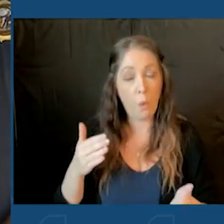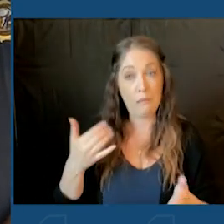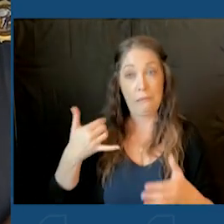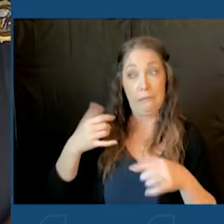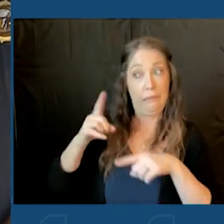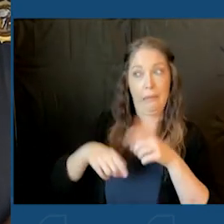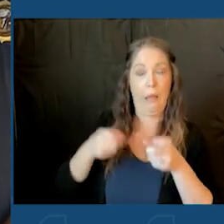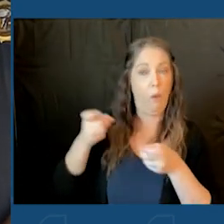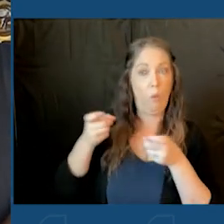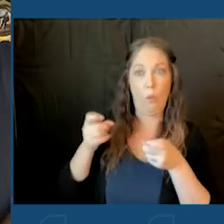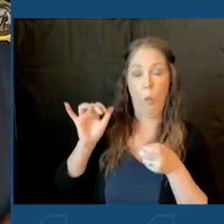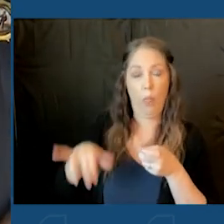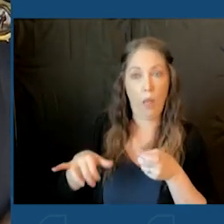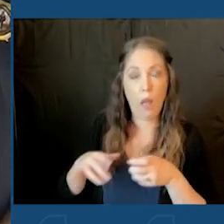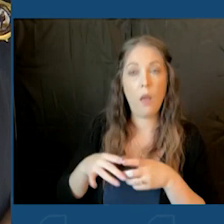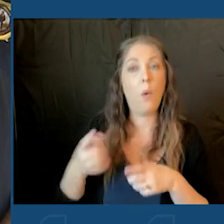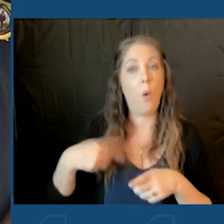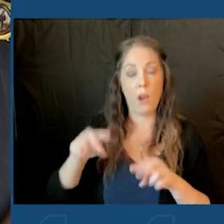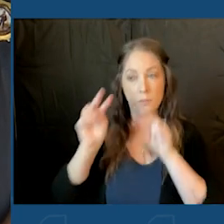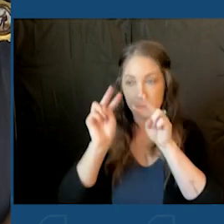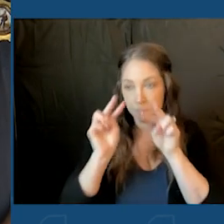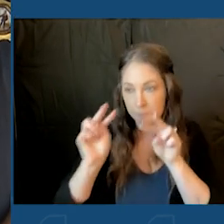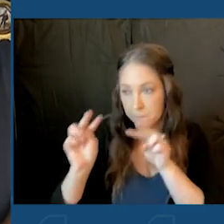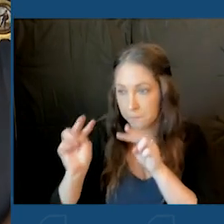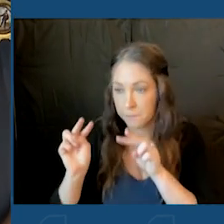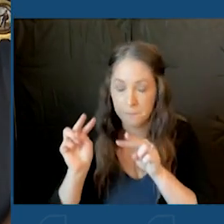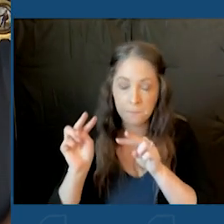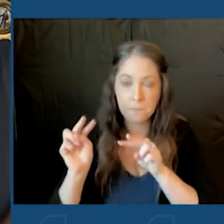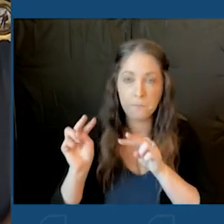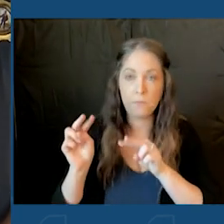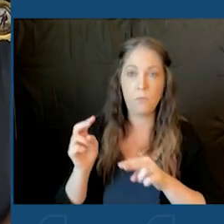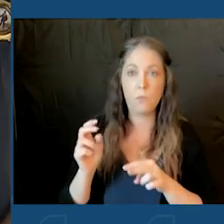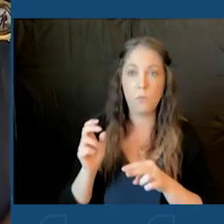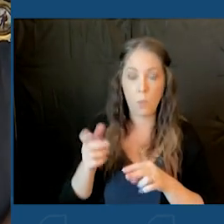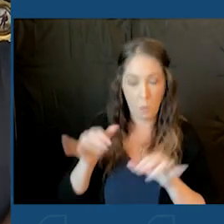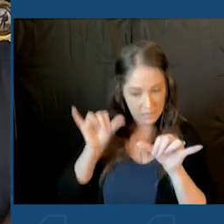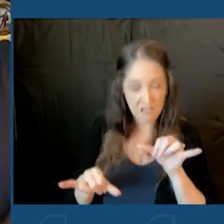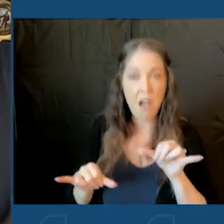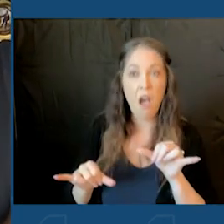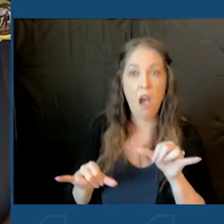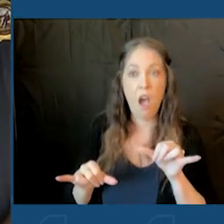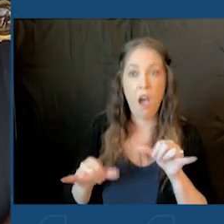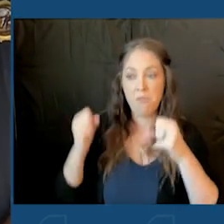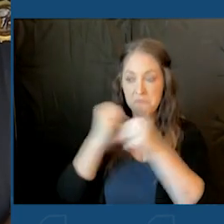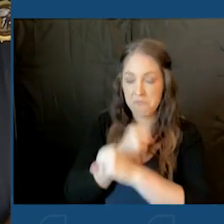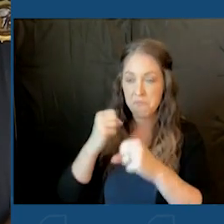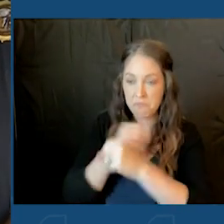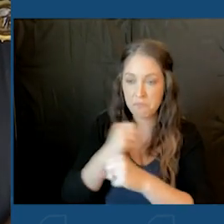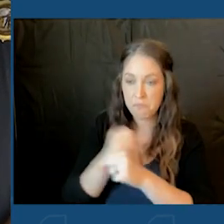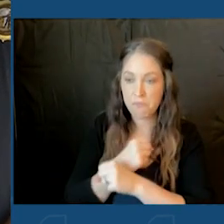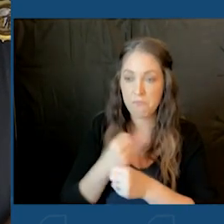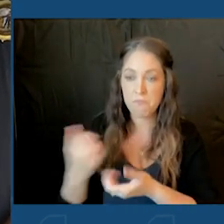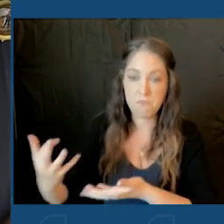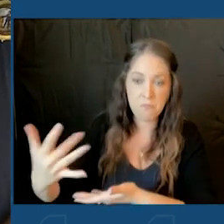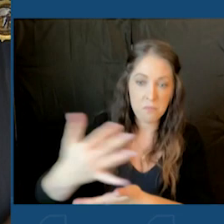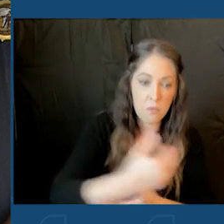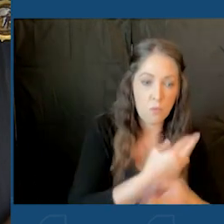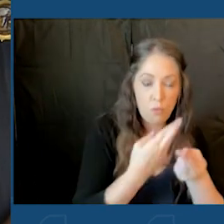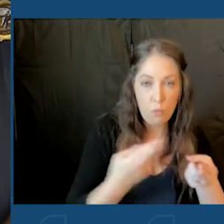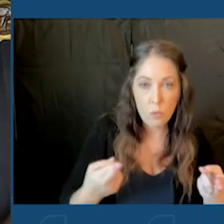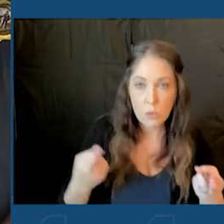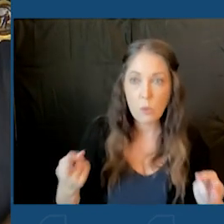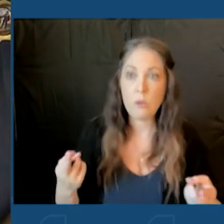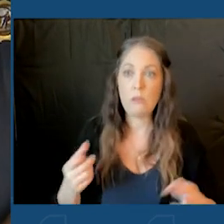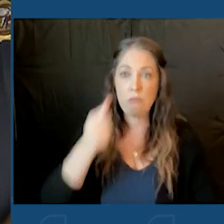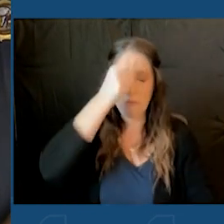why we're going to be vigilant. We're not going to stop our presence here, making sure we have all the resources and the man and woman power necessary